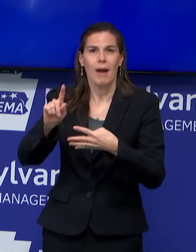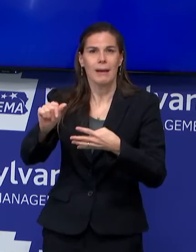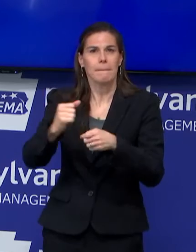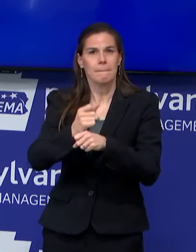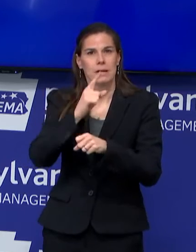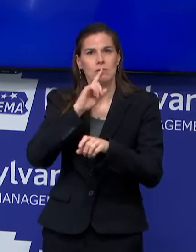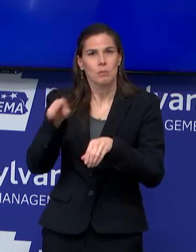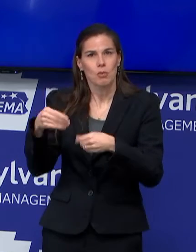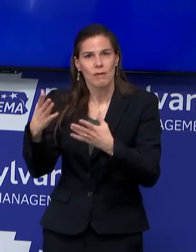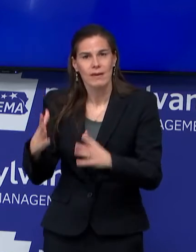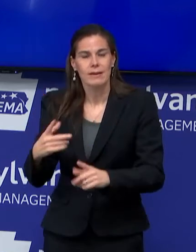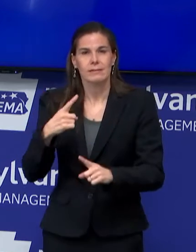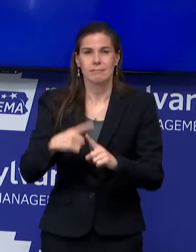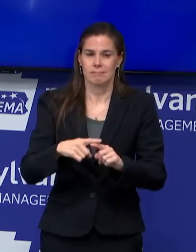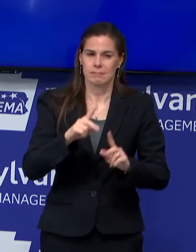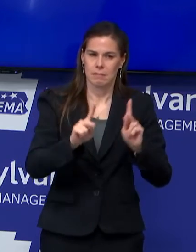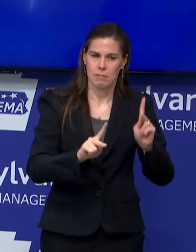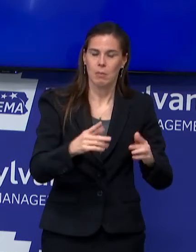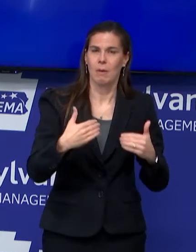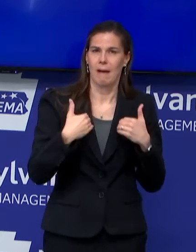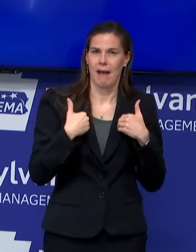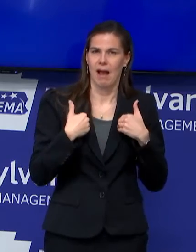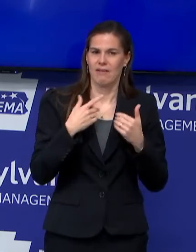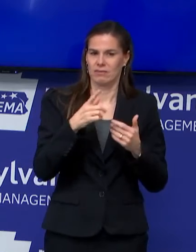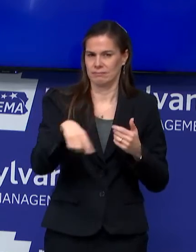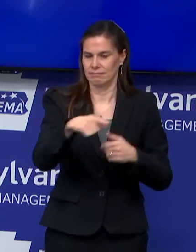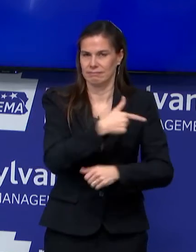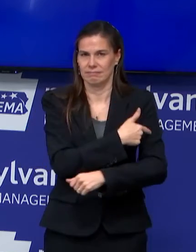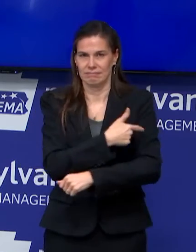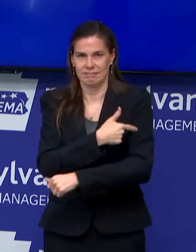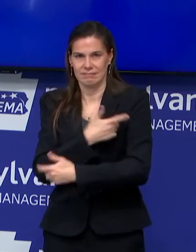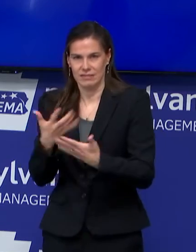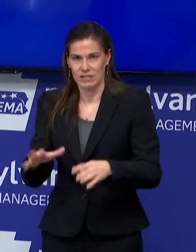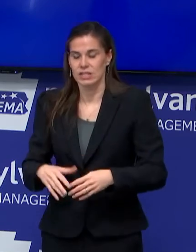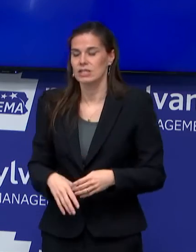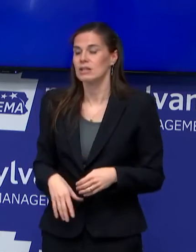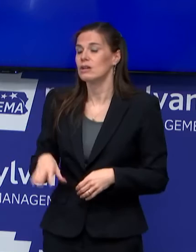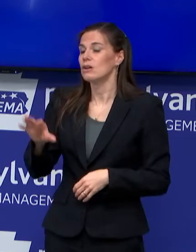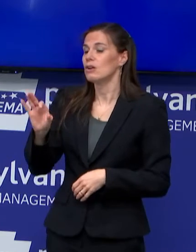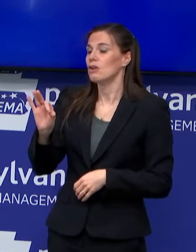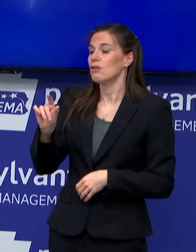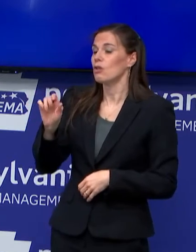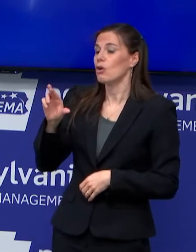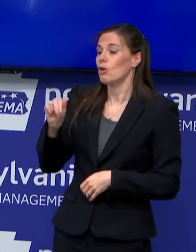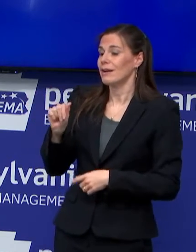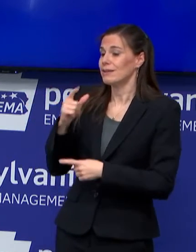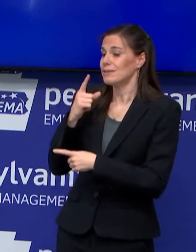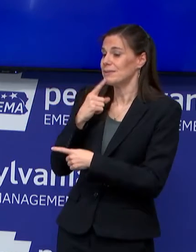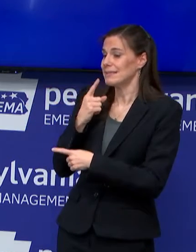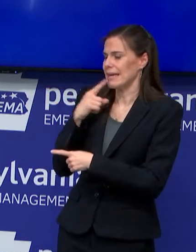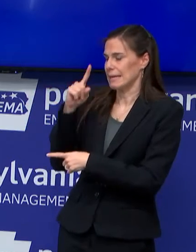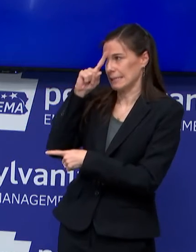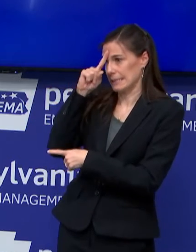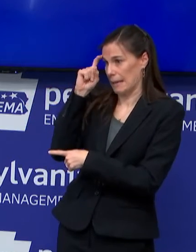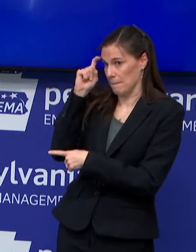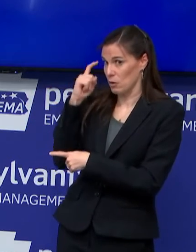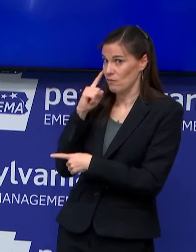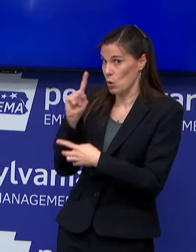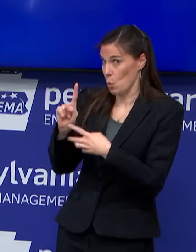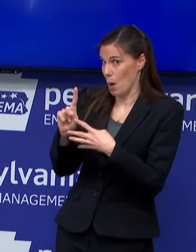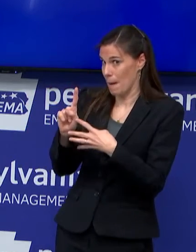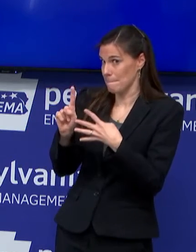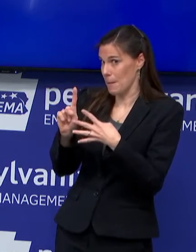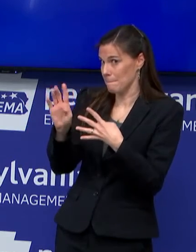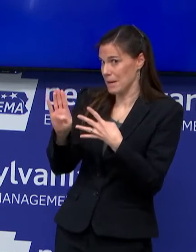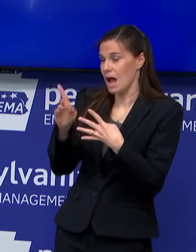providers and citizens have what they need there. Okay, just for clarification, you just said we're looking at summer for 1B.